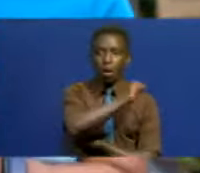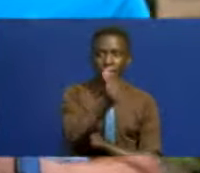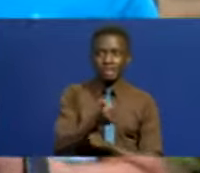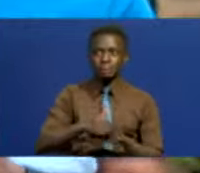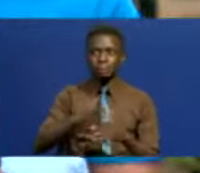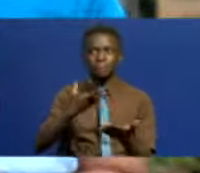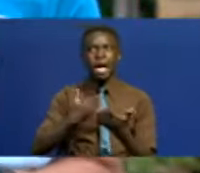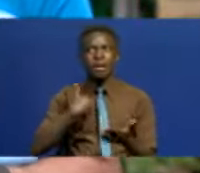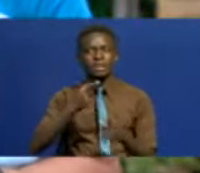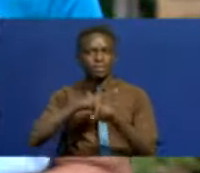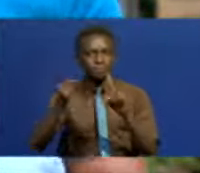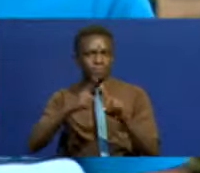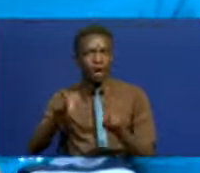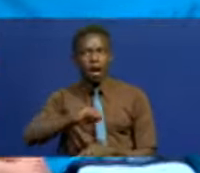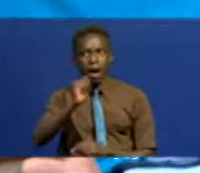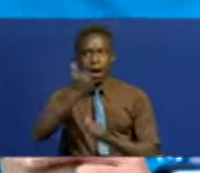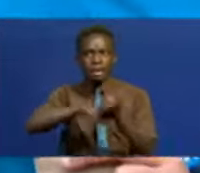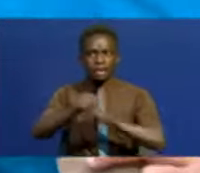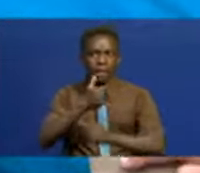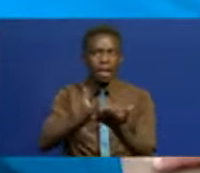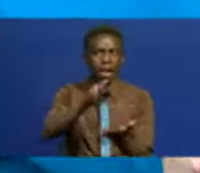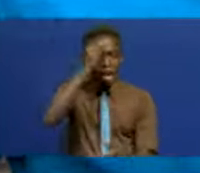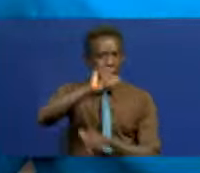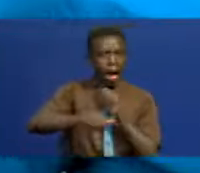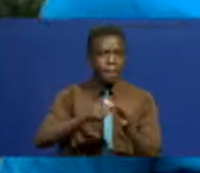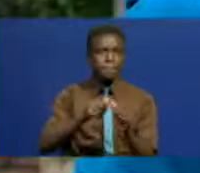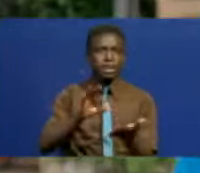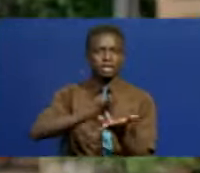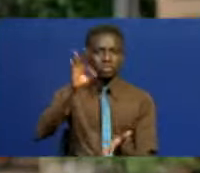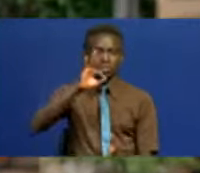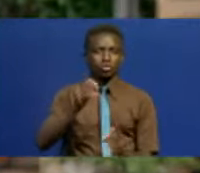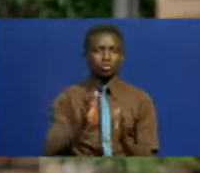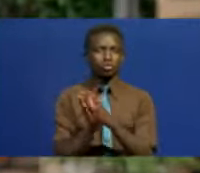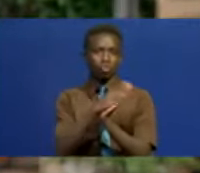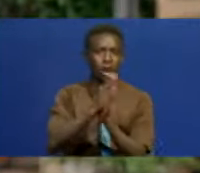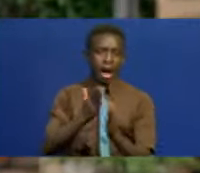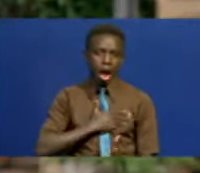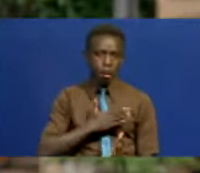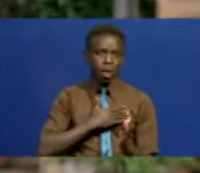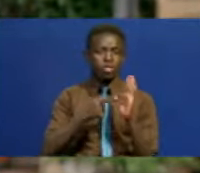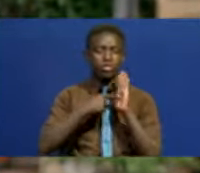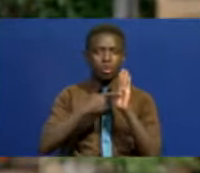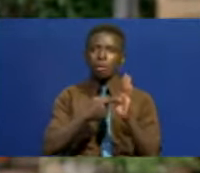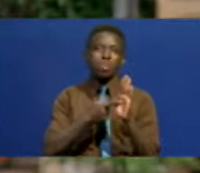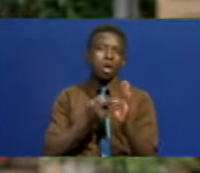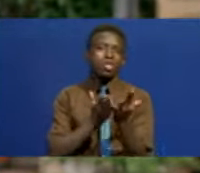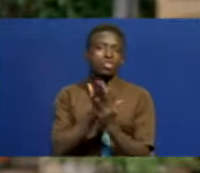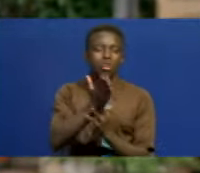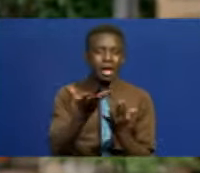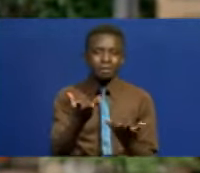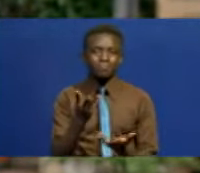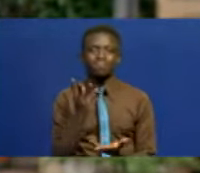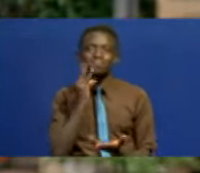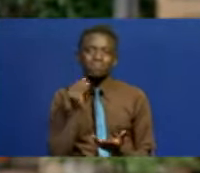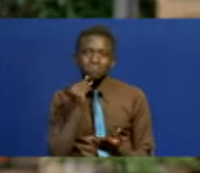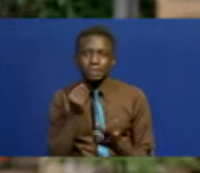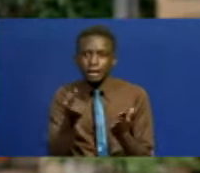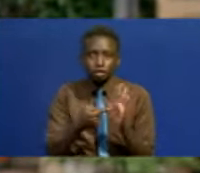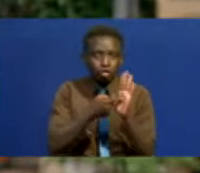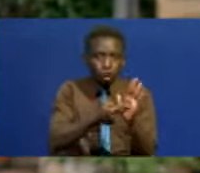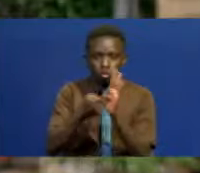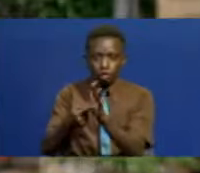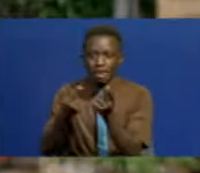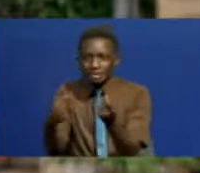about our spiritual stories through experiments. So one of the experiments was about